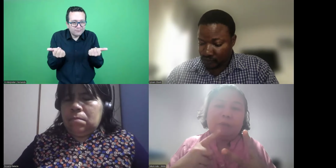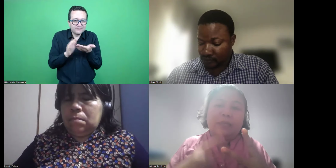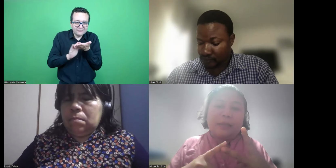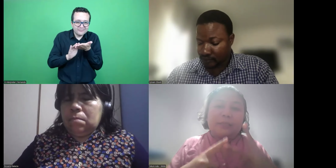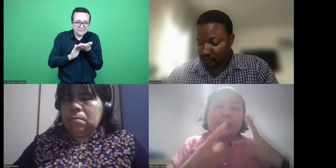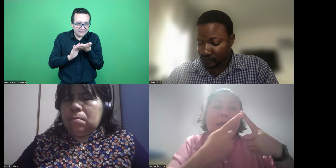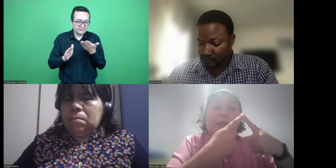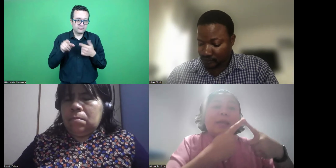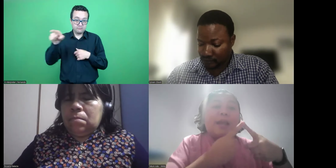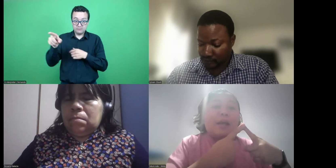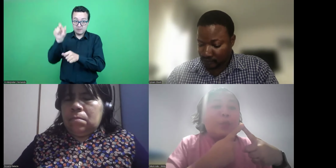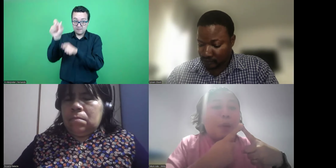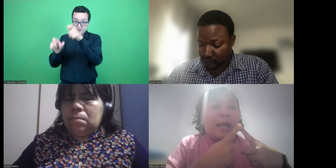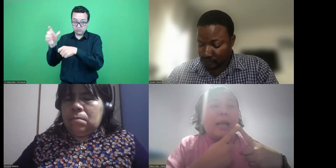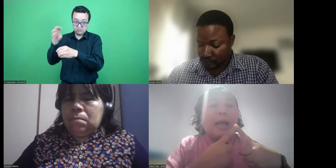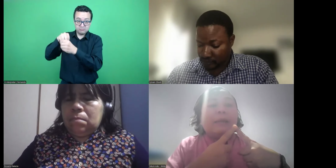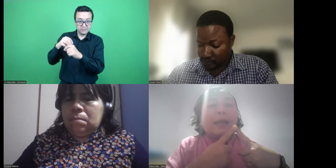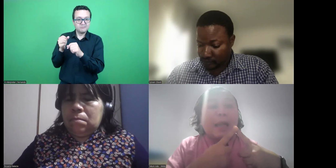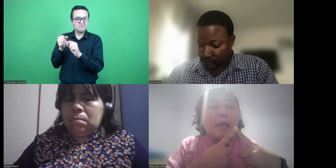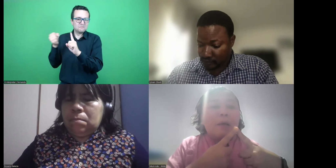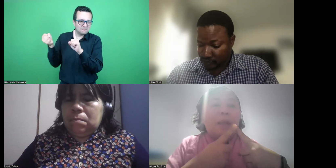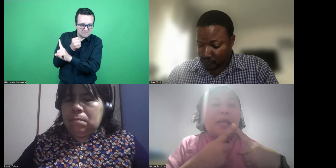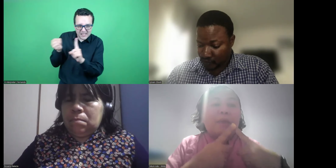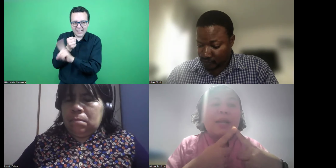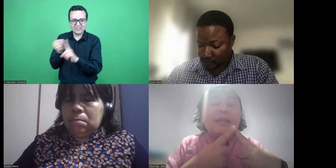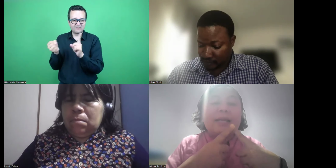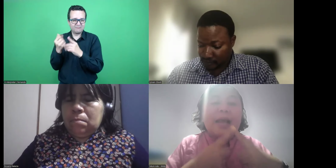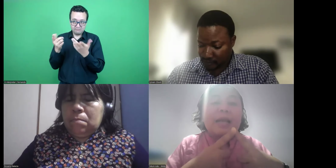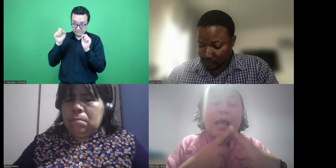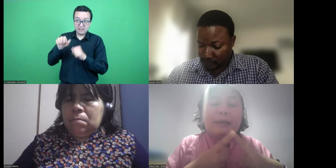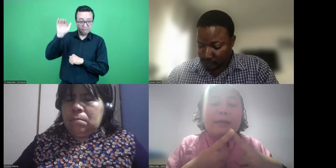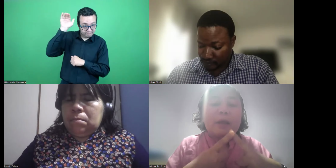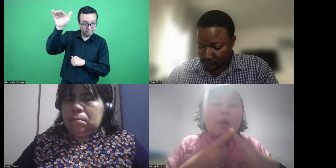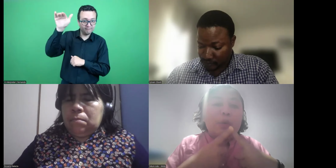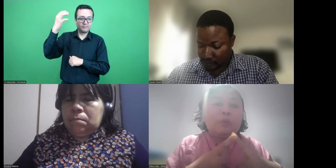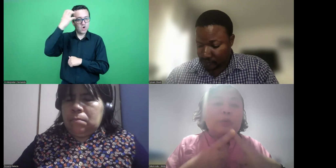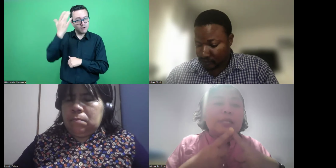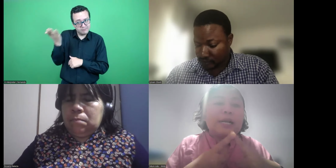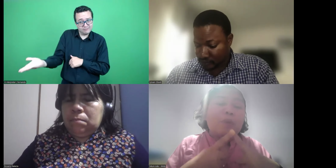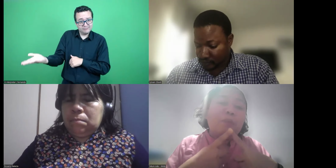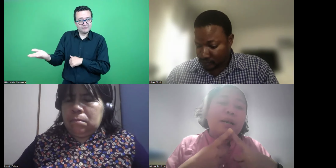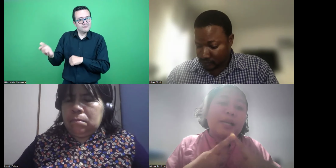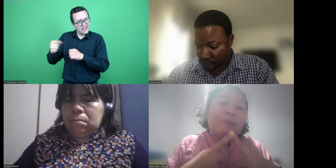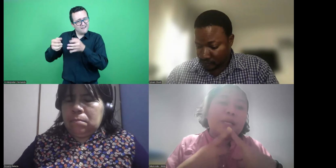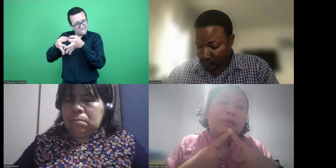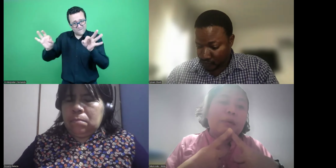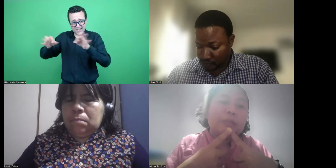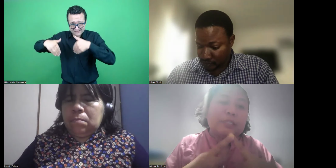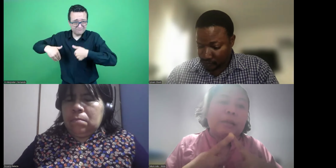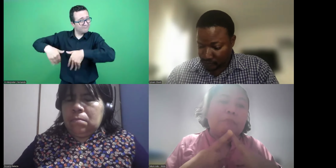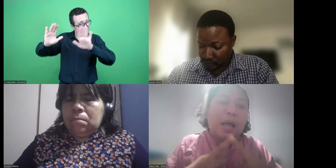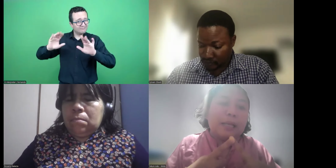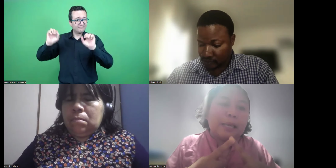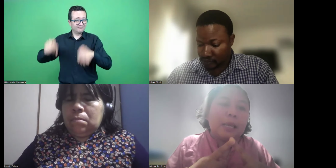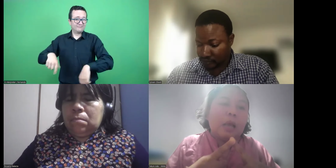free panti these people rehabilitasi. with Dan yang psychosocial disability kedua from these adalah institutions. bagaimana Second, negara hadir and untuk secondly, segera how the memberikan state should perlindungan be